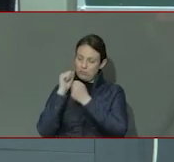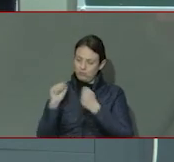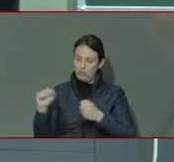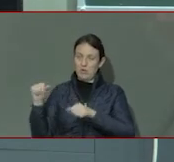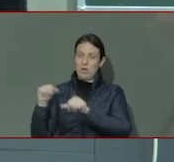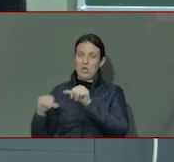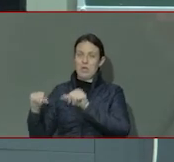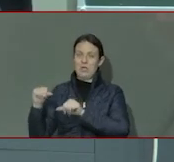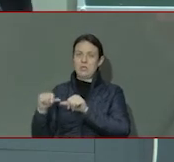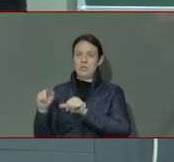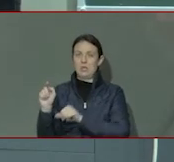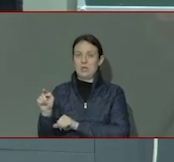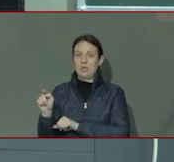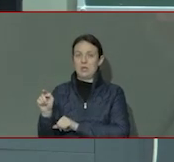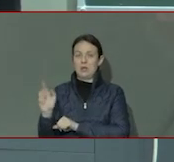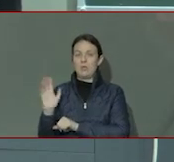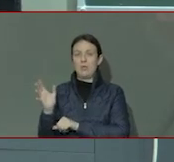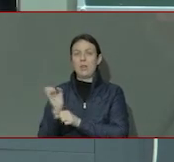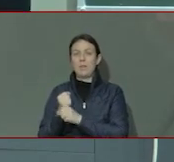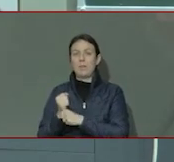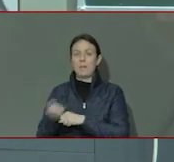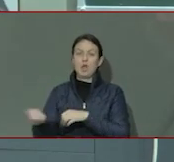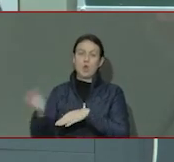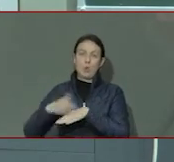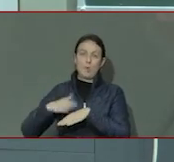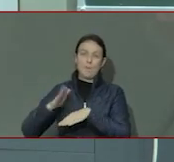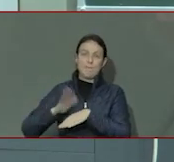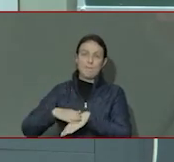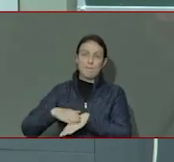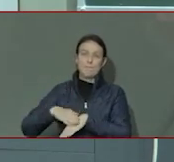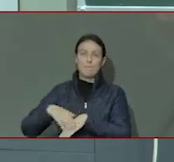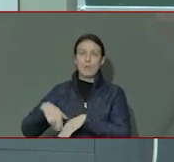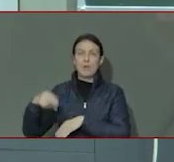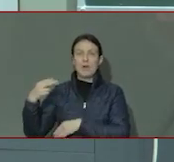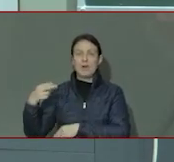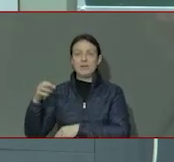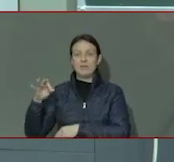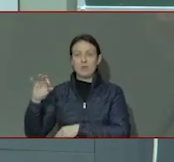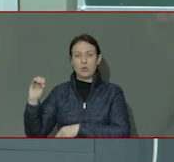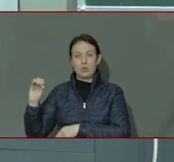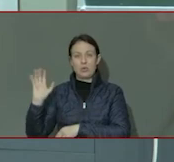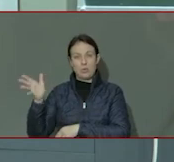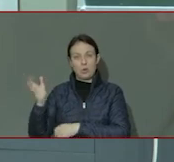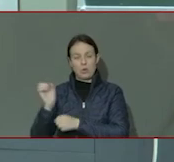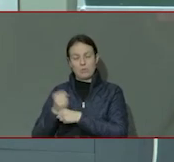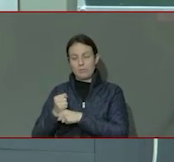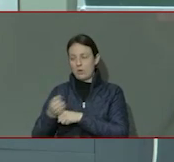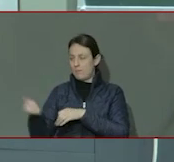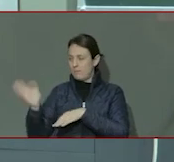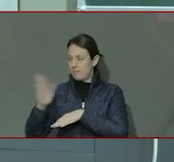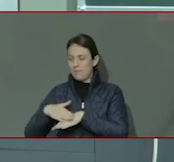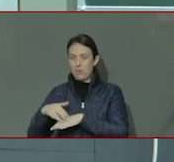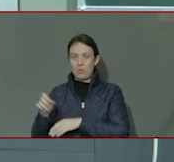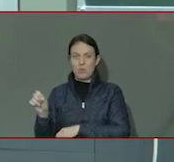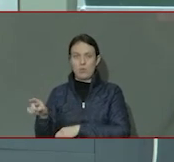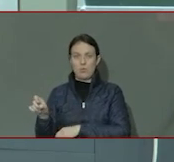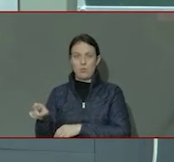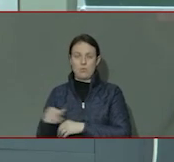acid, which means it forms more hydronium ions in solution. Now they